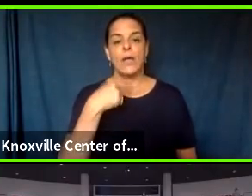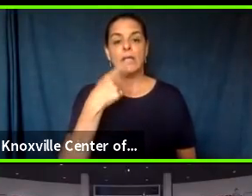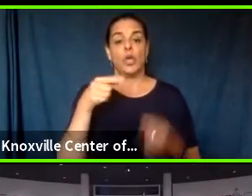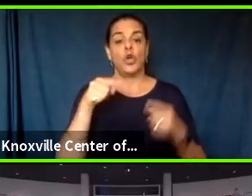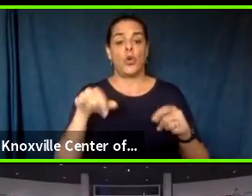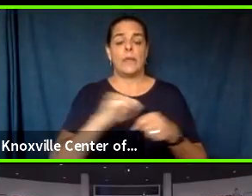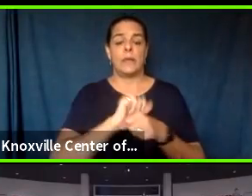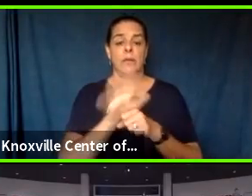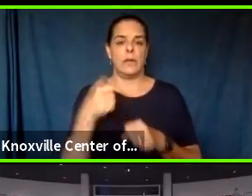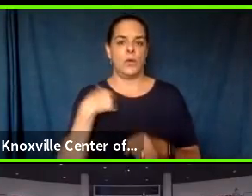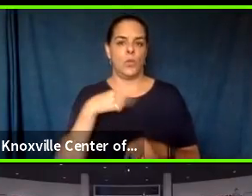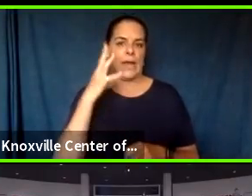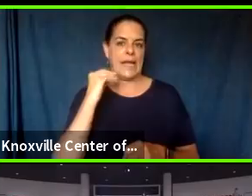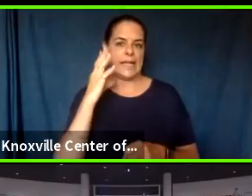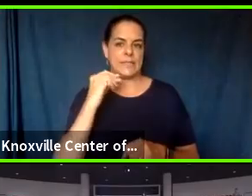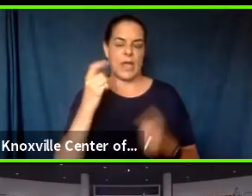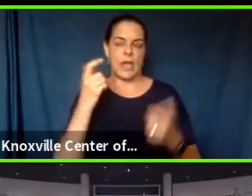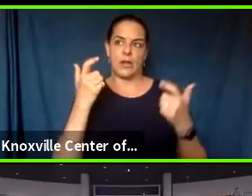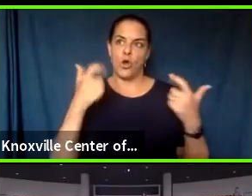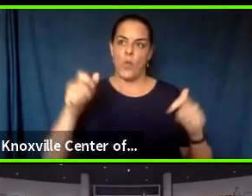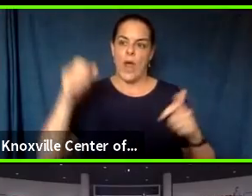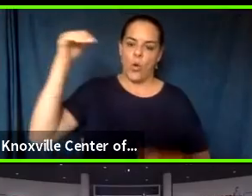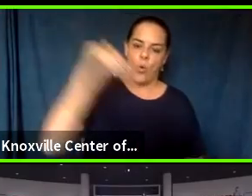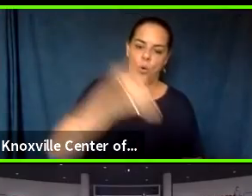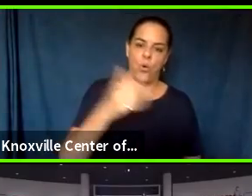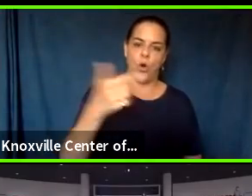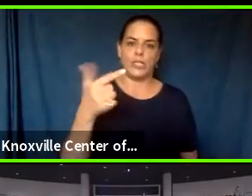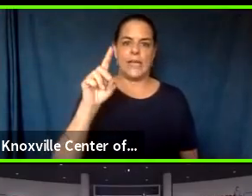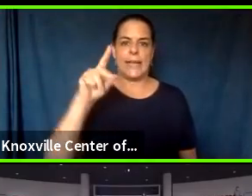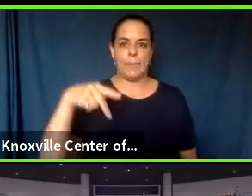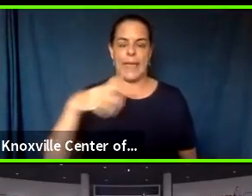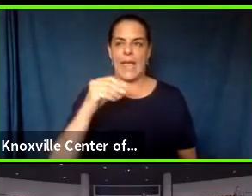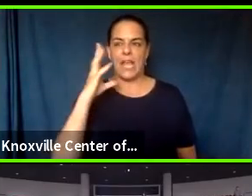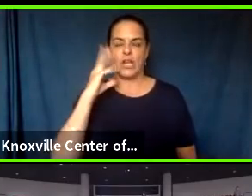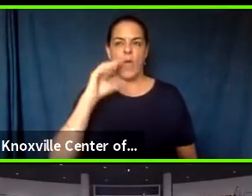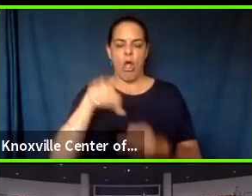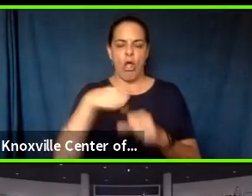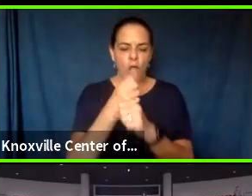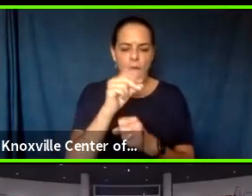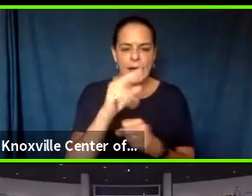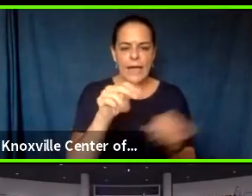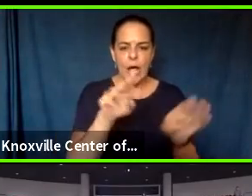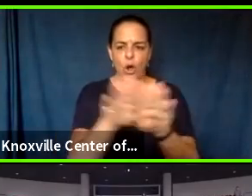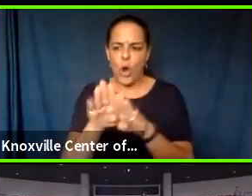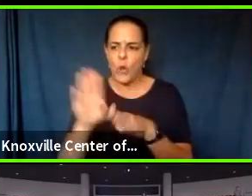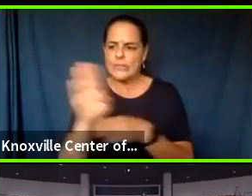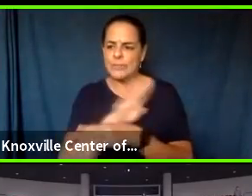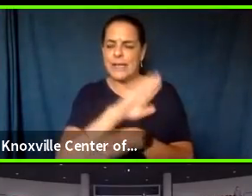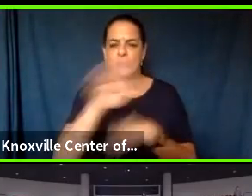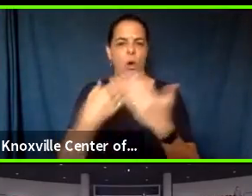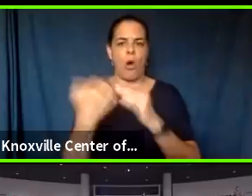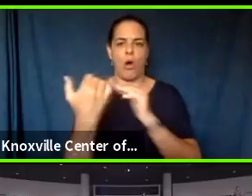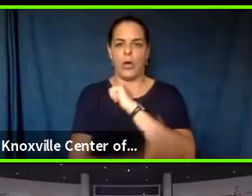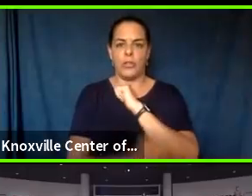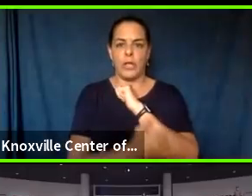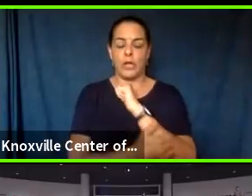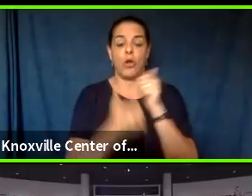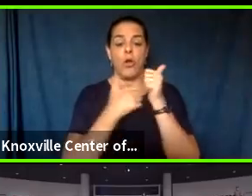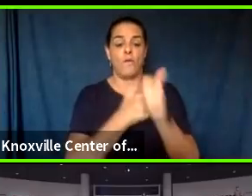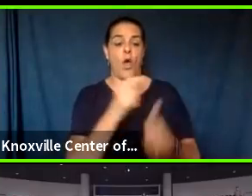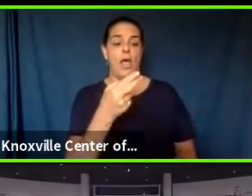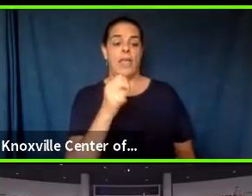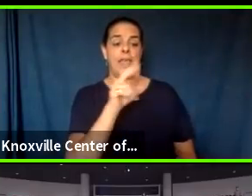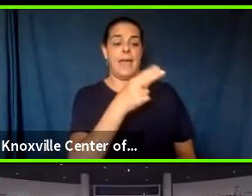we've experienced a record drop in GDP, and we have had experienced lockdowns and closures of businesses nationwide. According to The Hill,